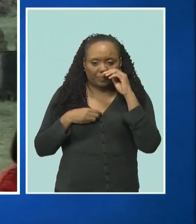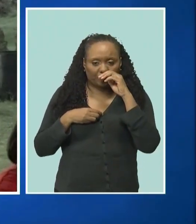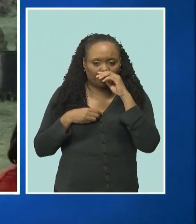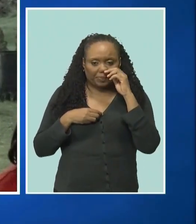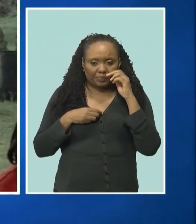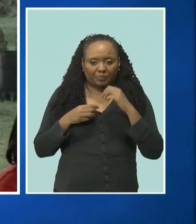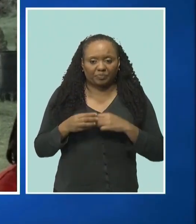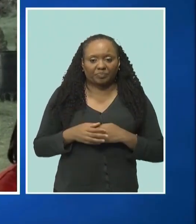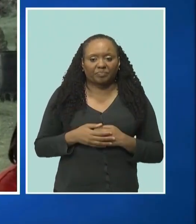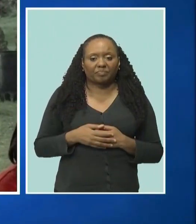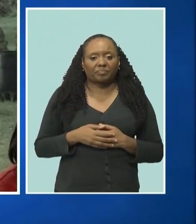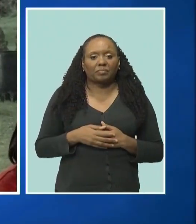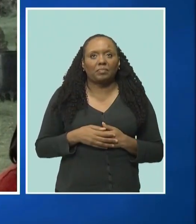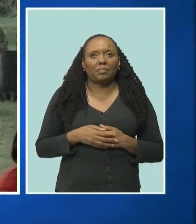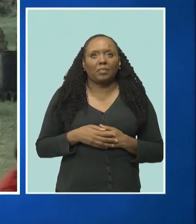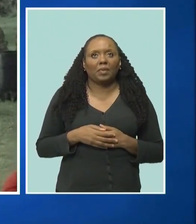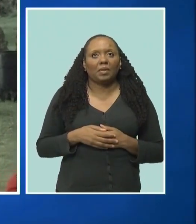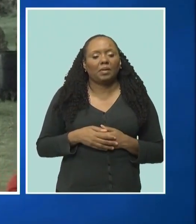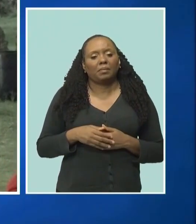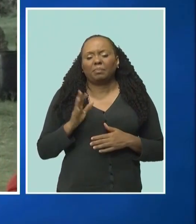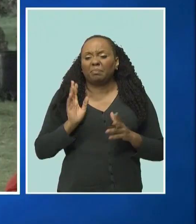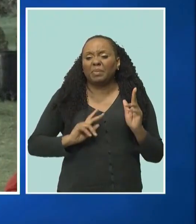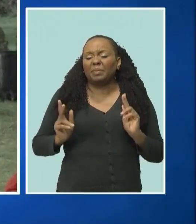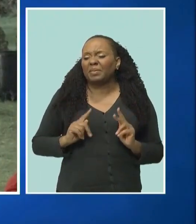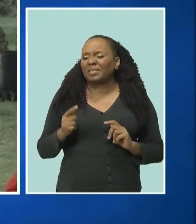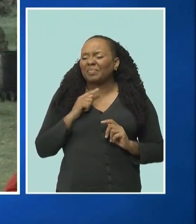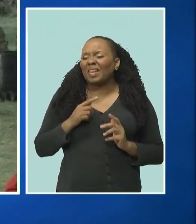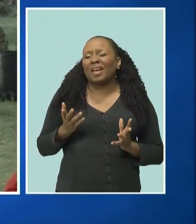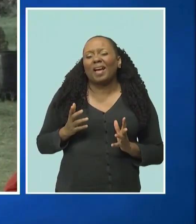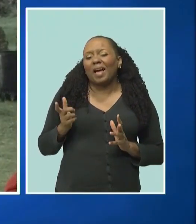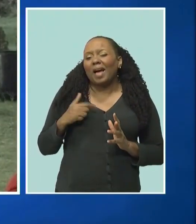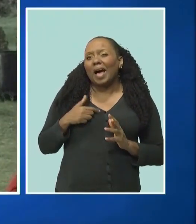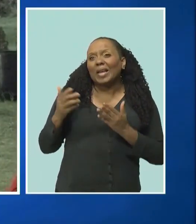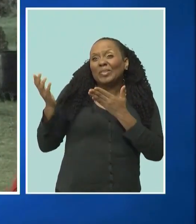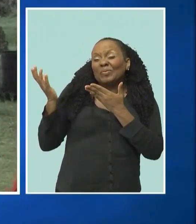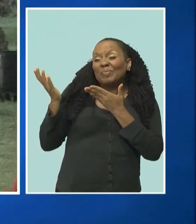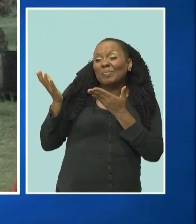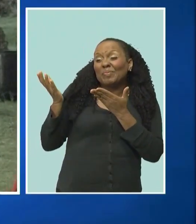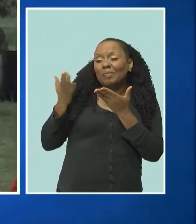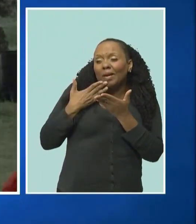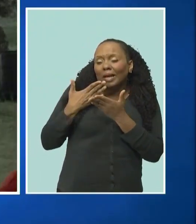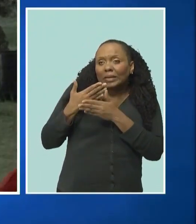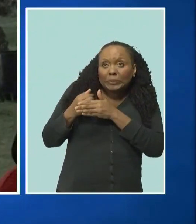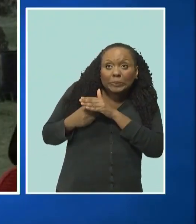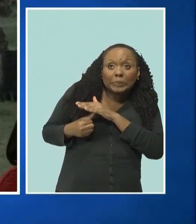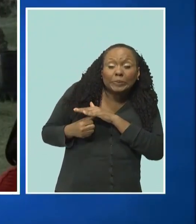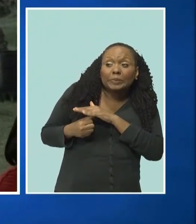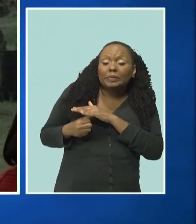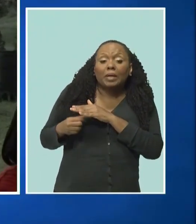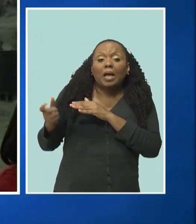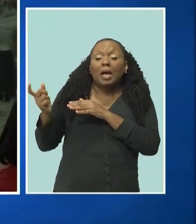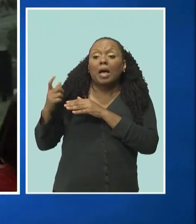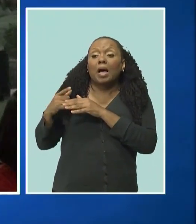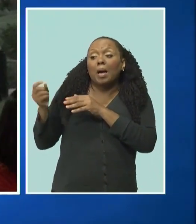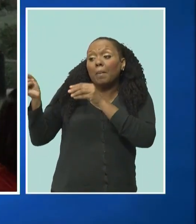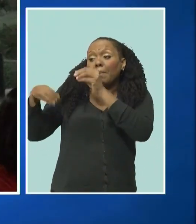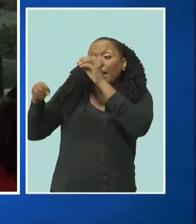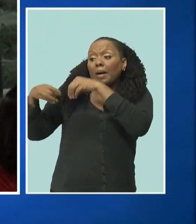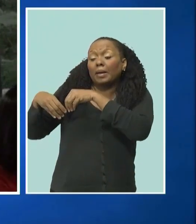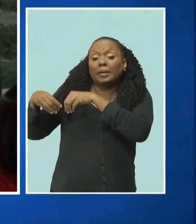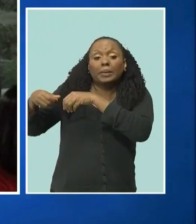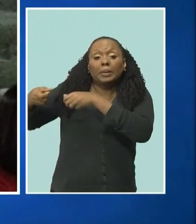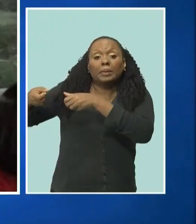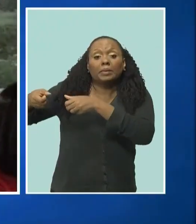thing, and everybody want to try a thing, everybody ain't gonna do nothing, ain't gonna hurt nobody, going from the plane in my bag